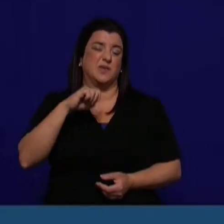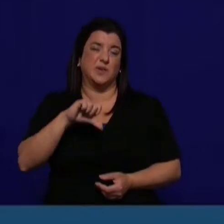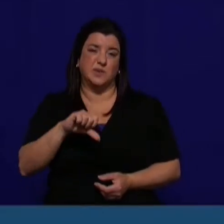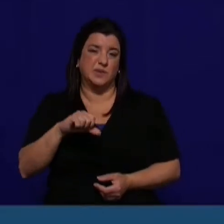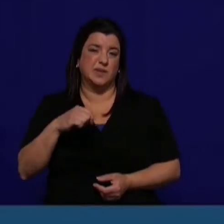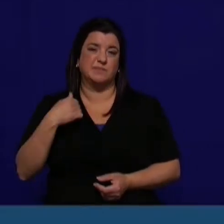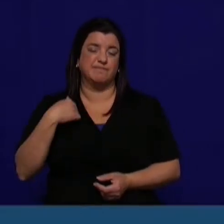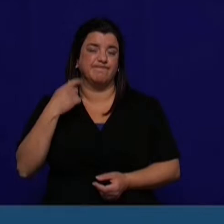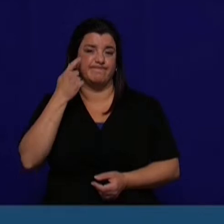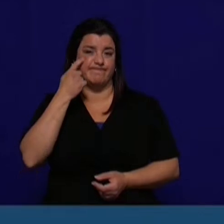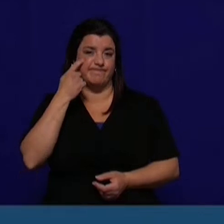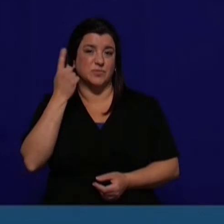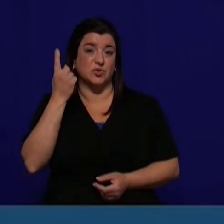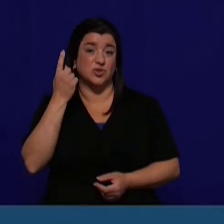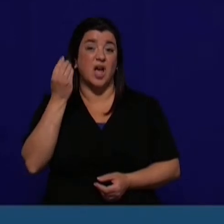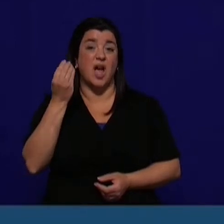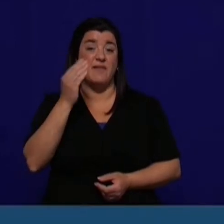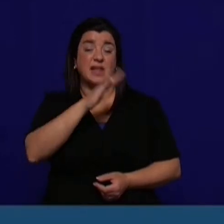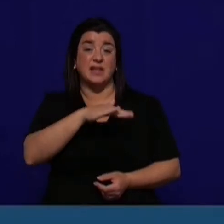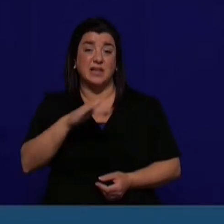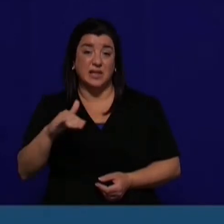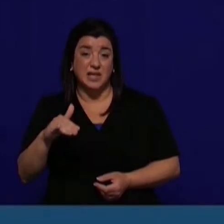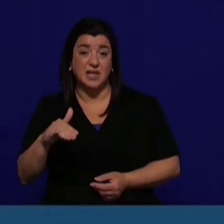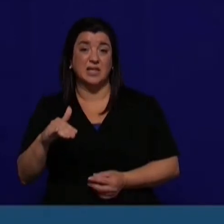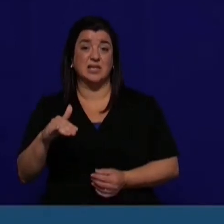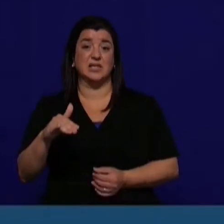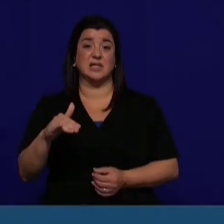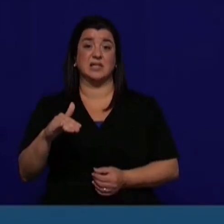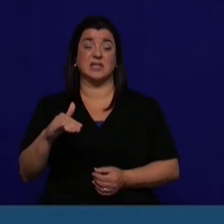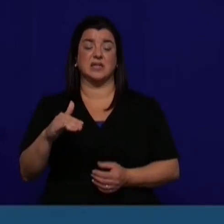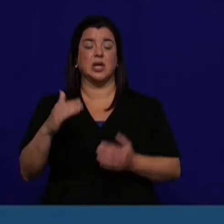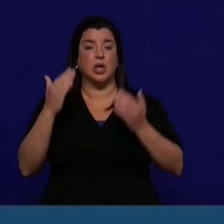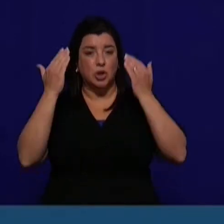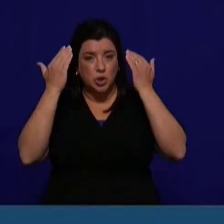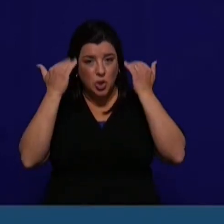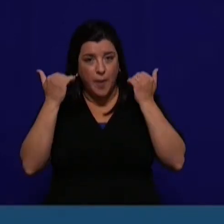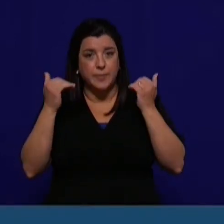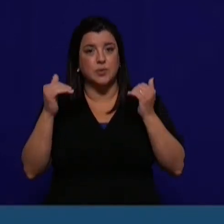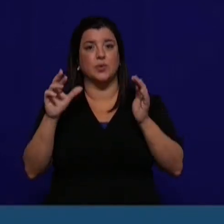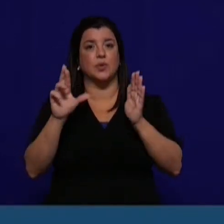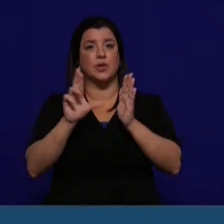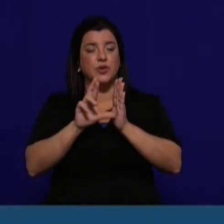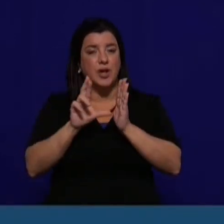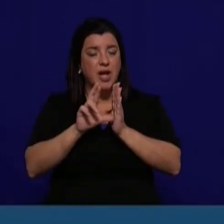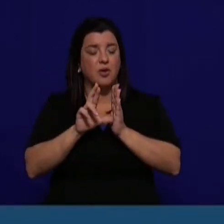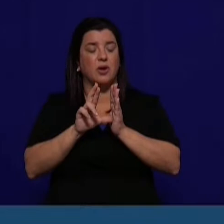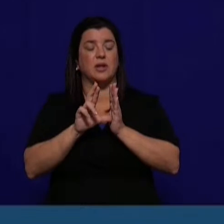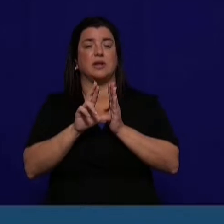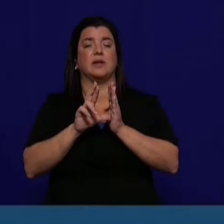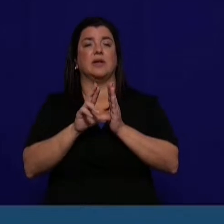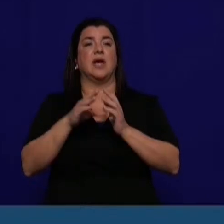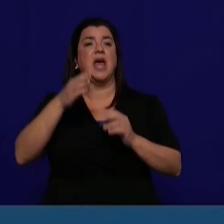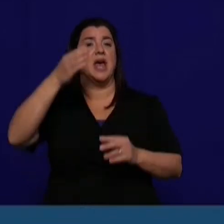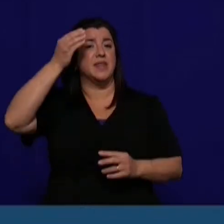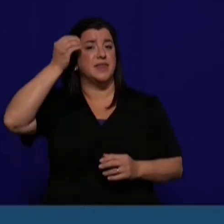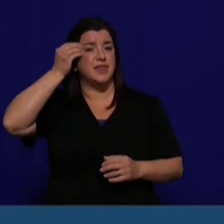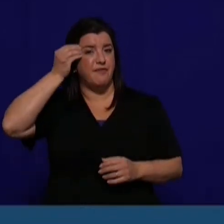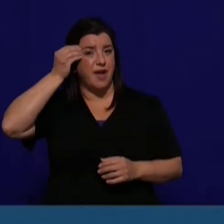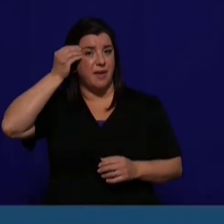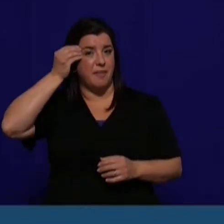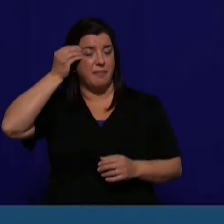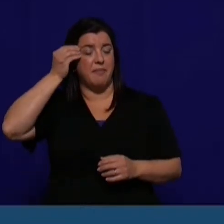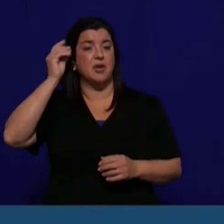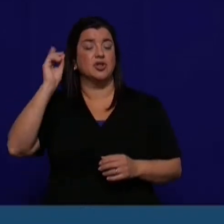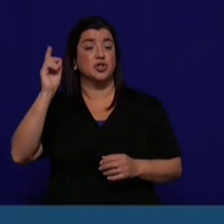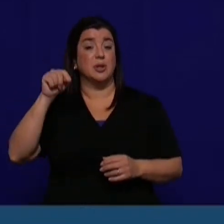fil-waqt li għandek il-maġġor parti tal-popolazzjoni tagħna li qiegħda segwi, li qiegħda tifhem li aħna qegħdin